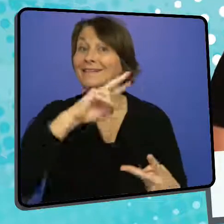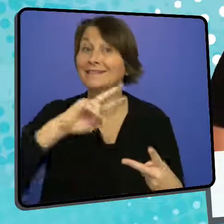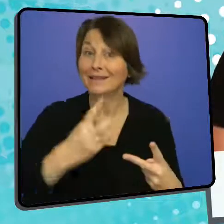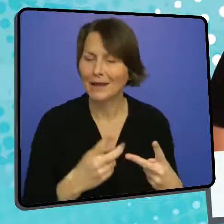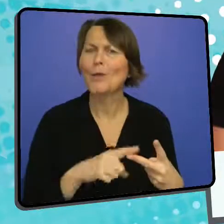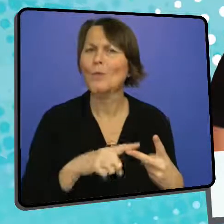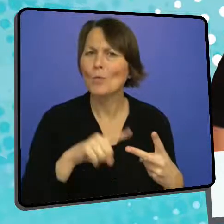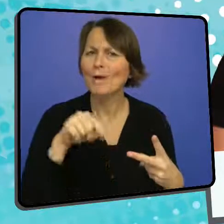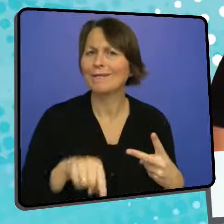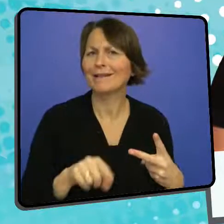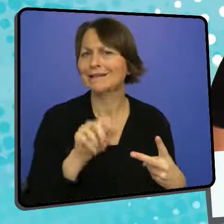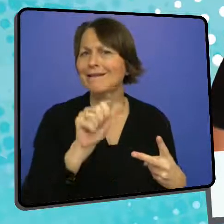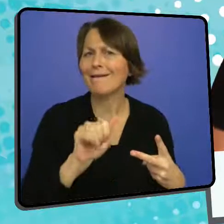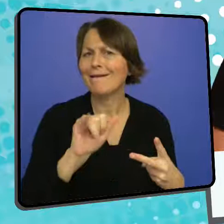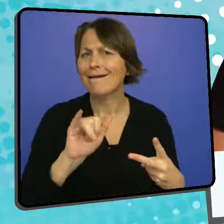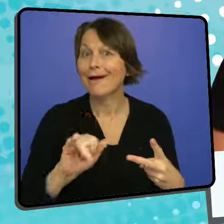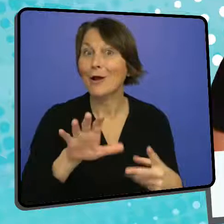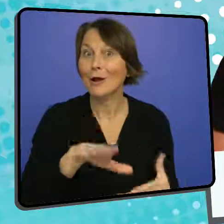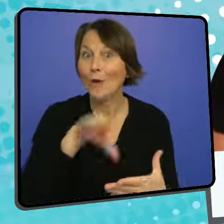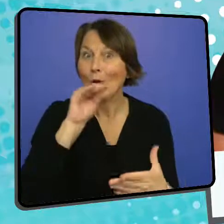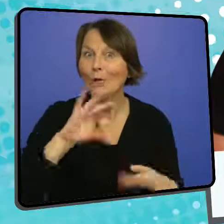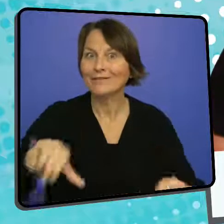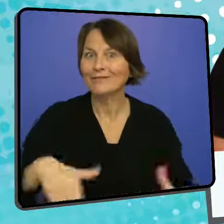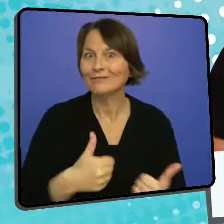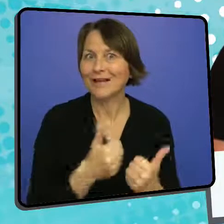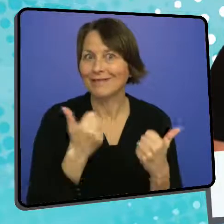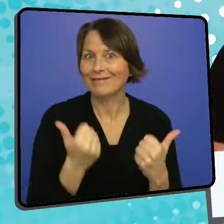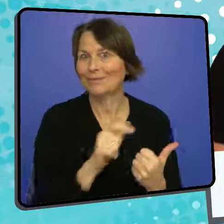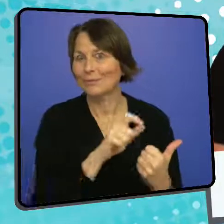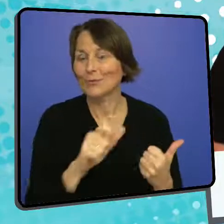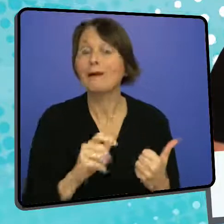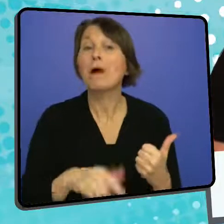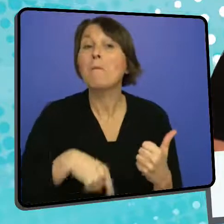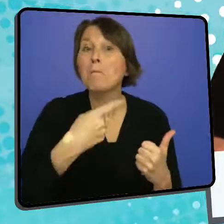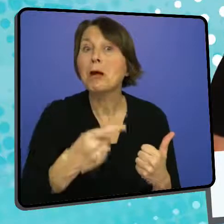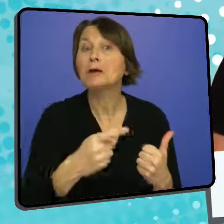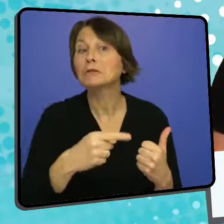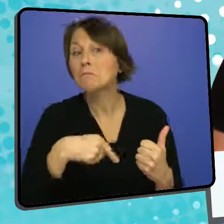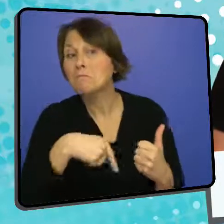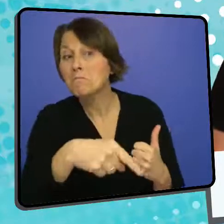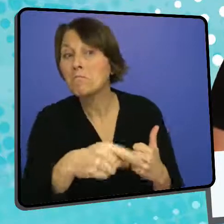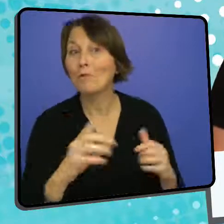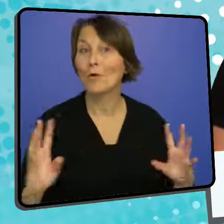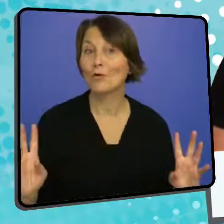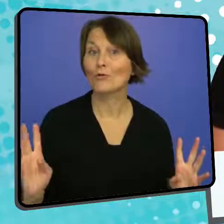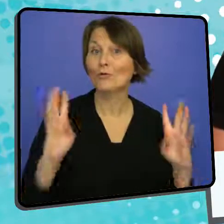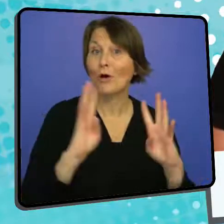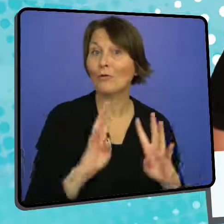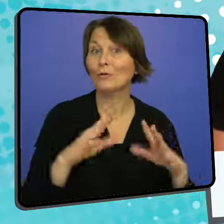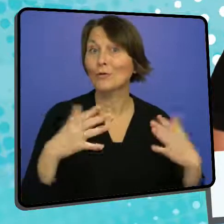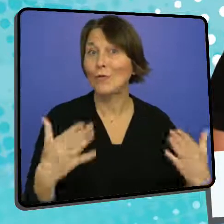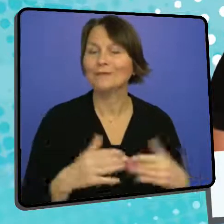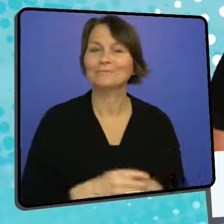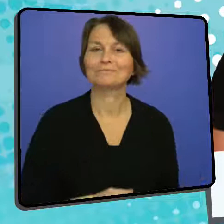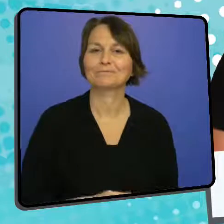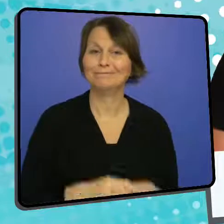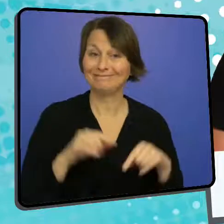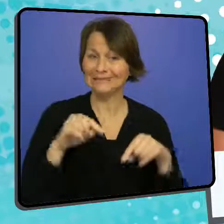fun conference to share for you all. And as always, all the links can be found on our